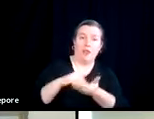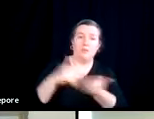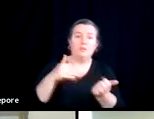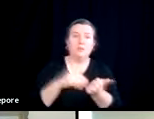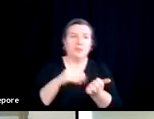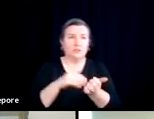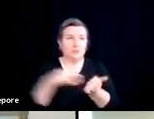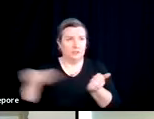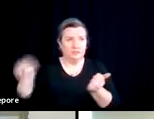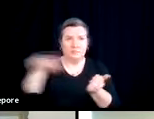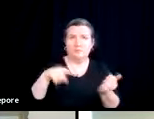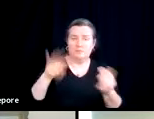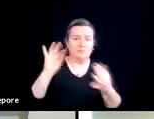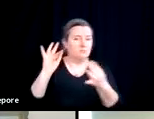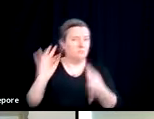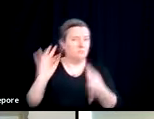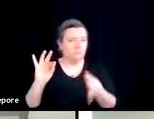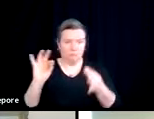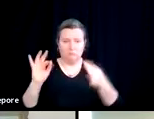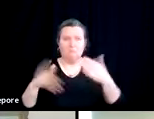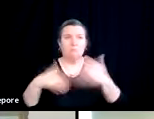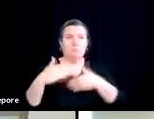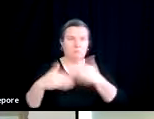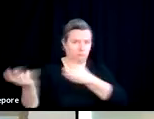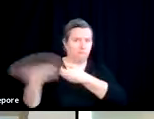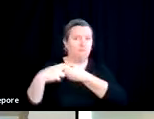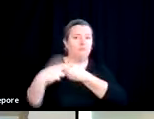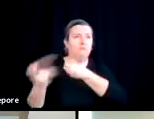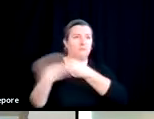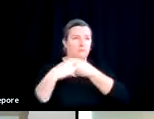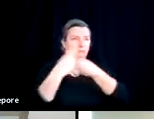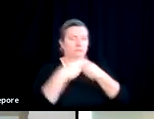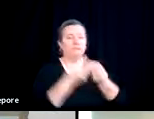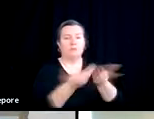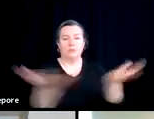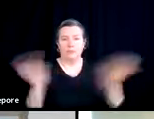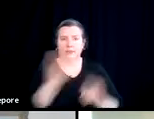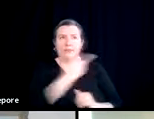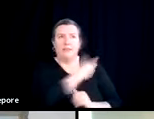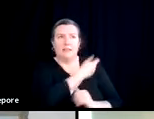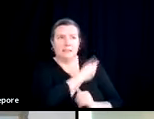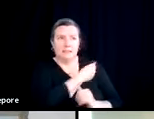and already enrolled to vaccinate when more doses become available.